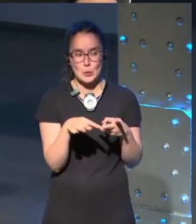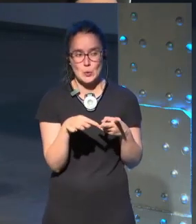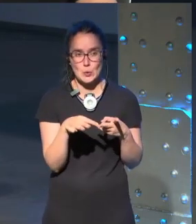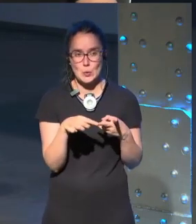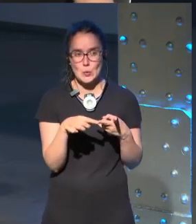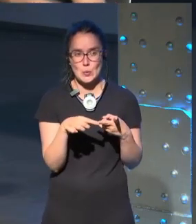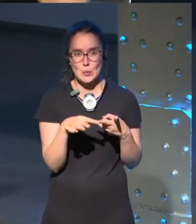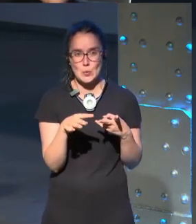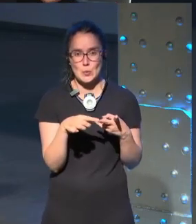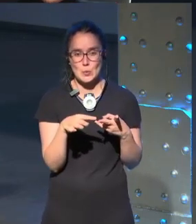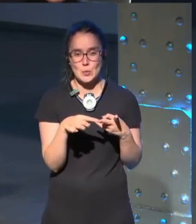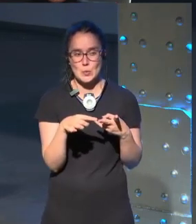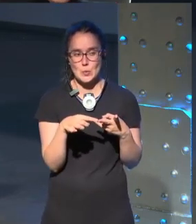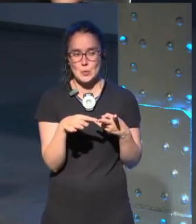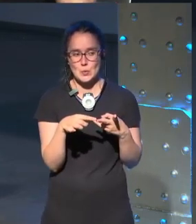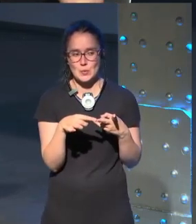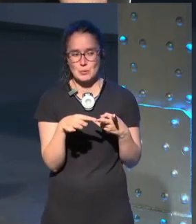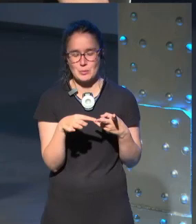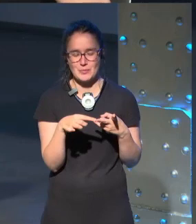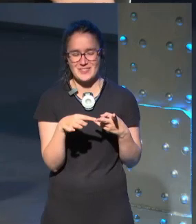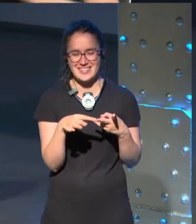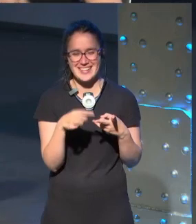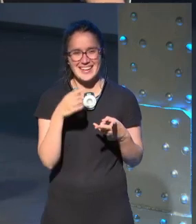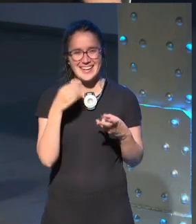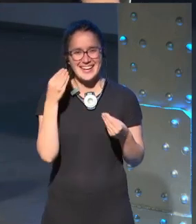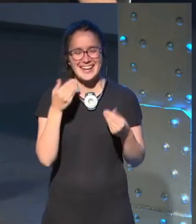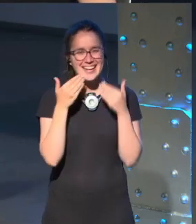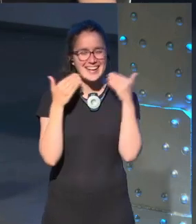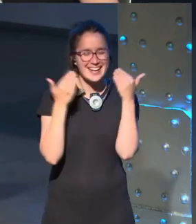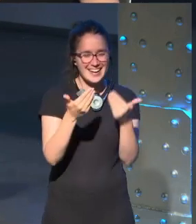Spanish translator, who I think is quite